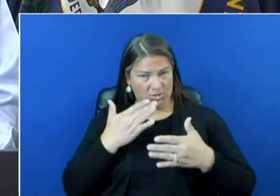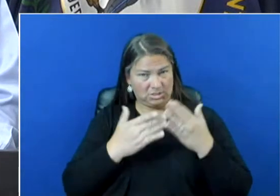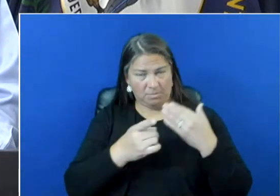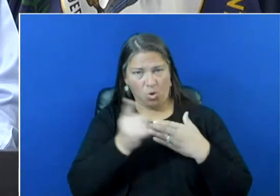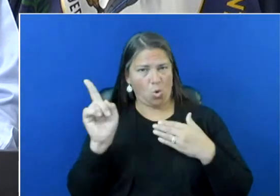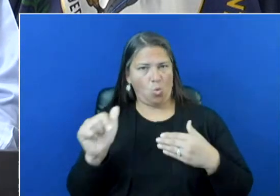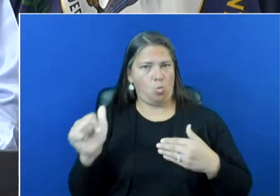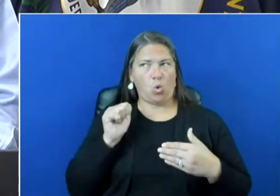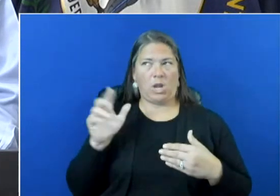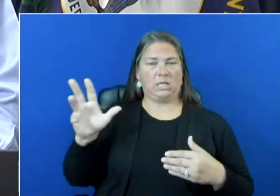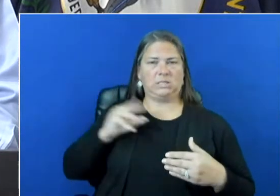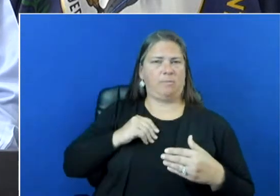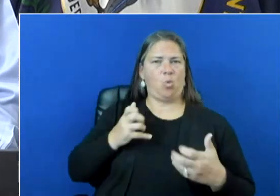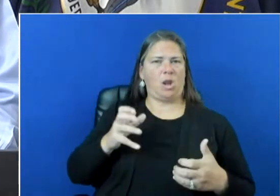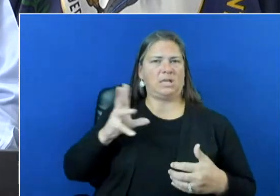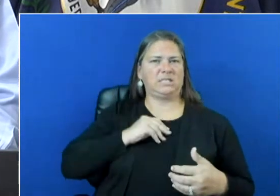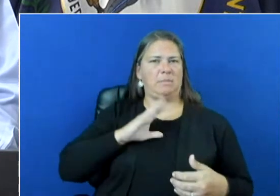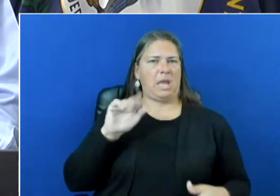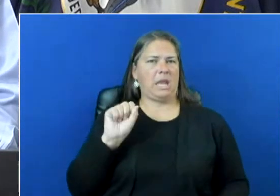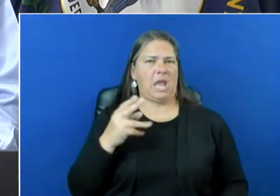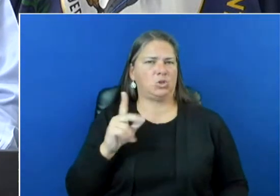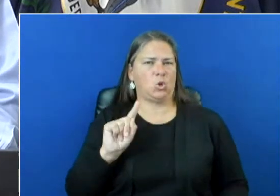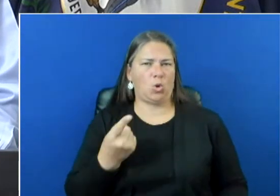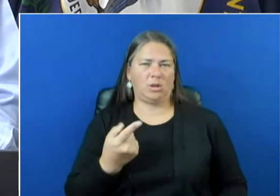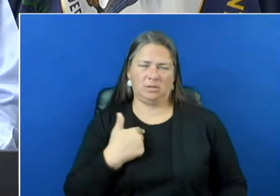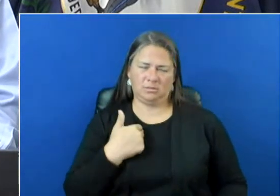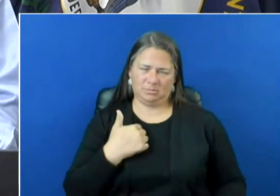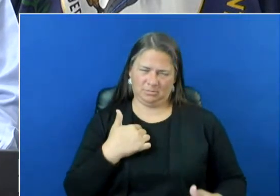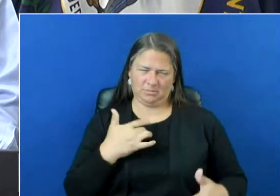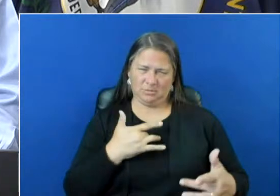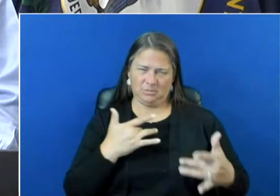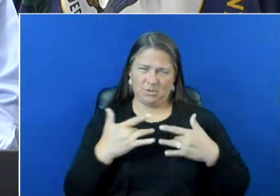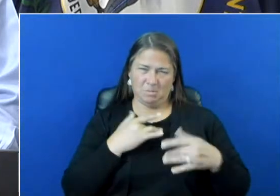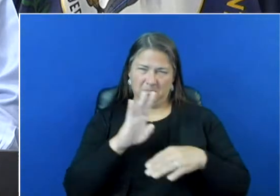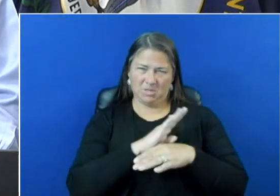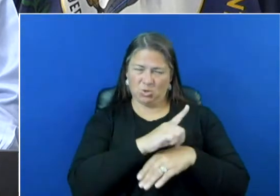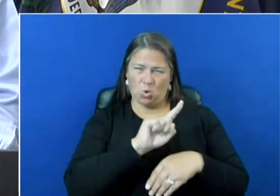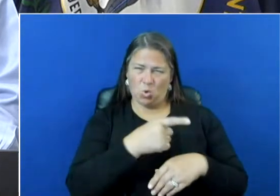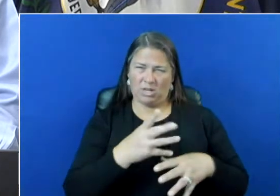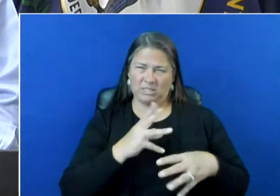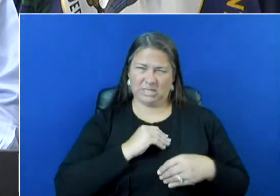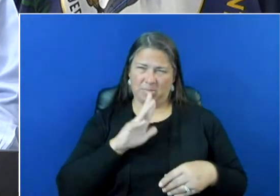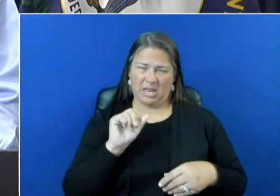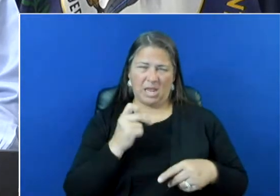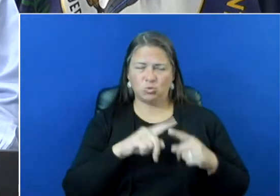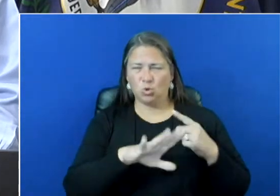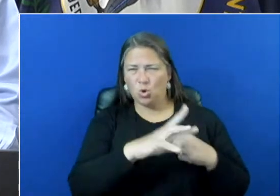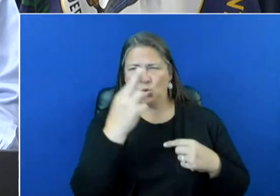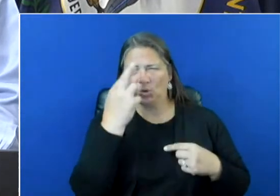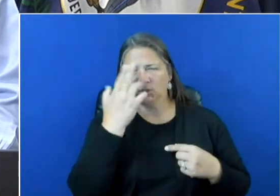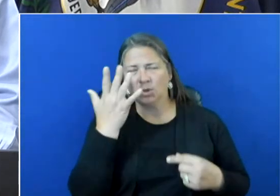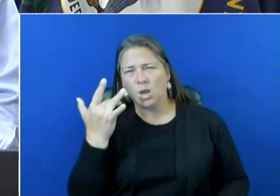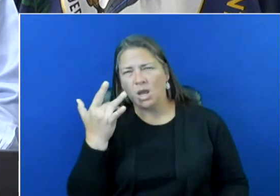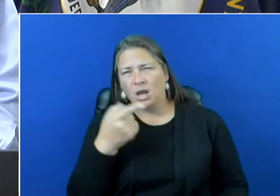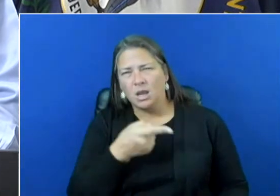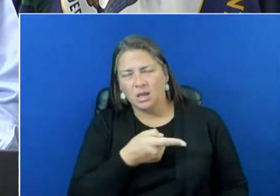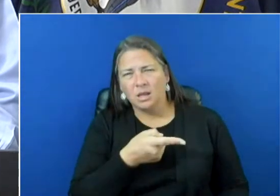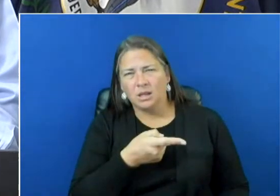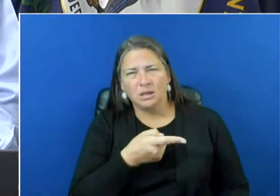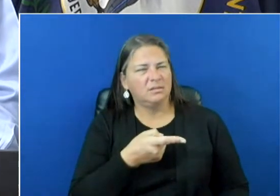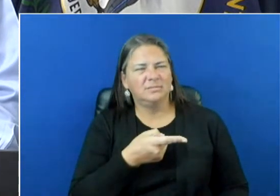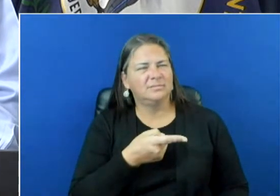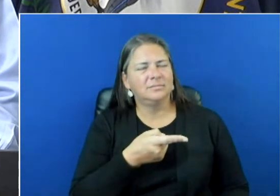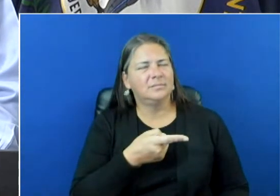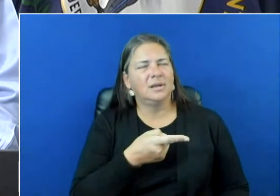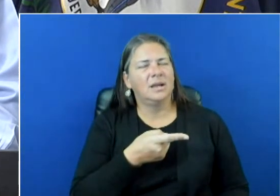want to accept cash. And I worry about businesses that only accept cash and what the reasons would be. I don't think it's right to